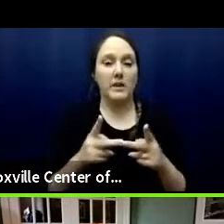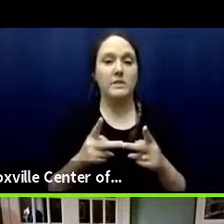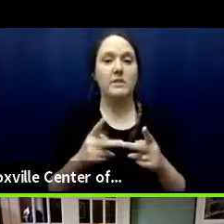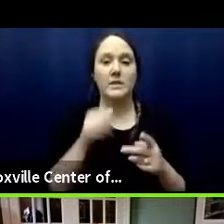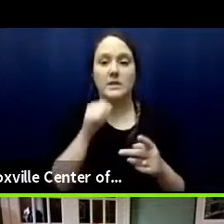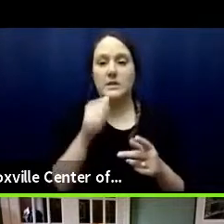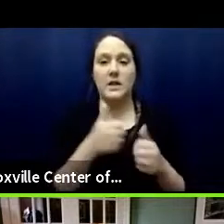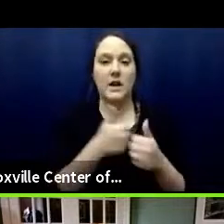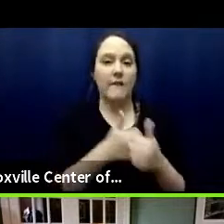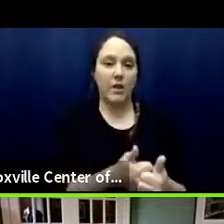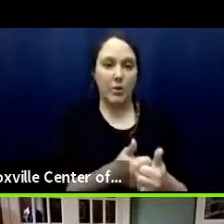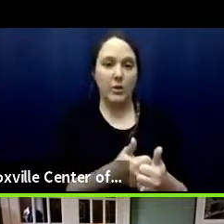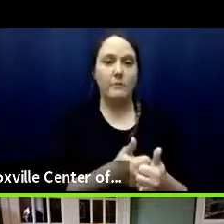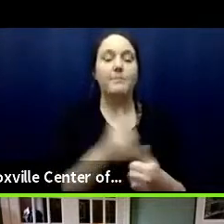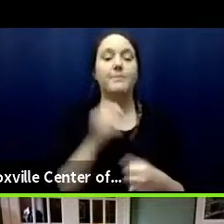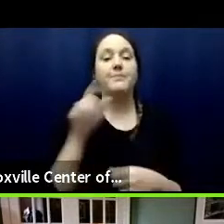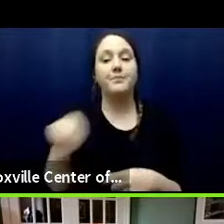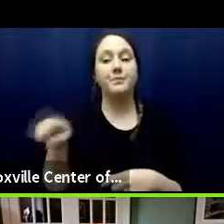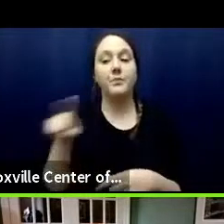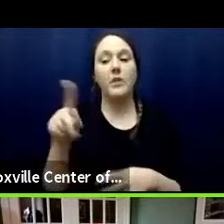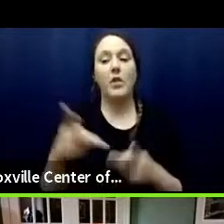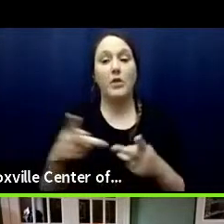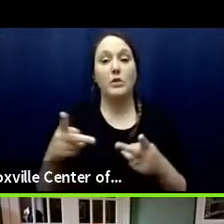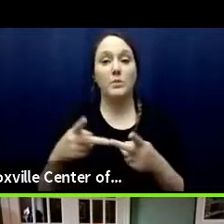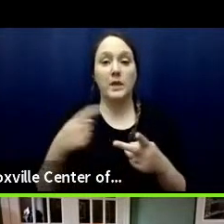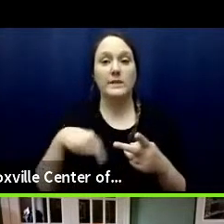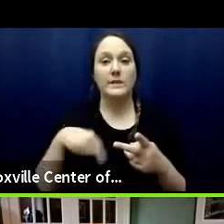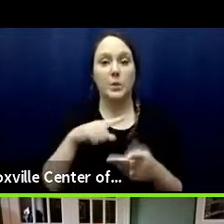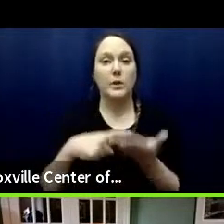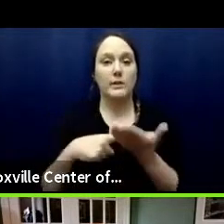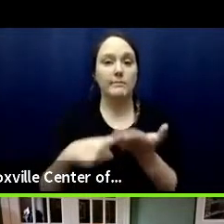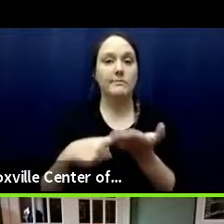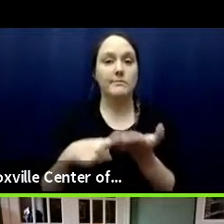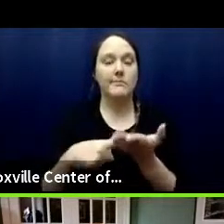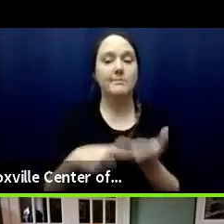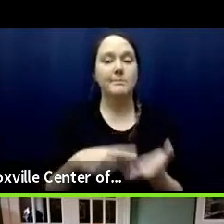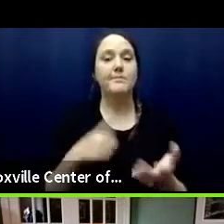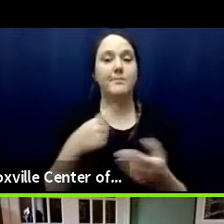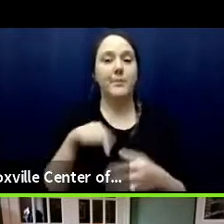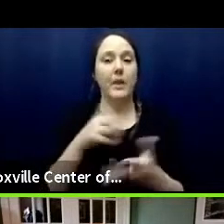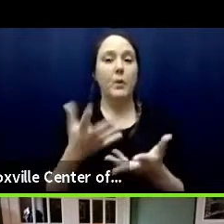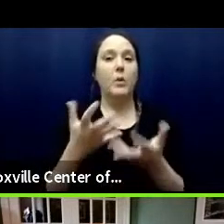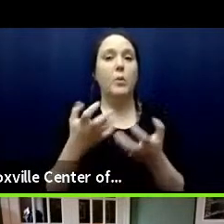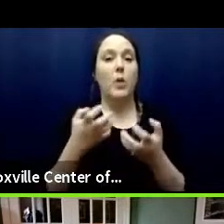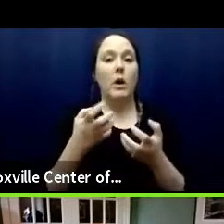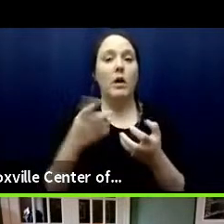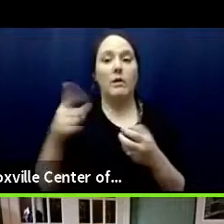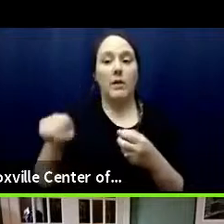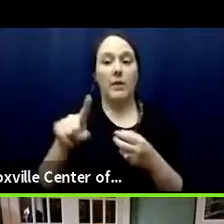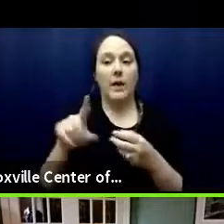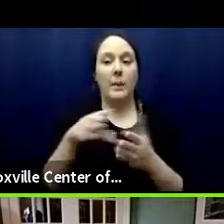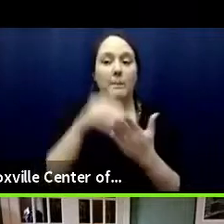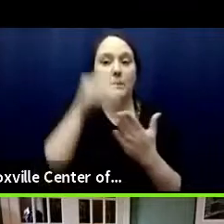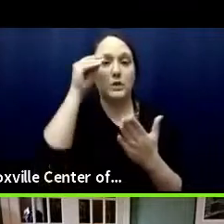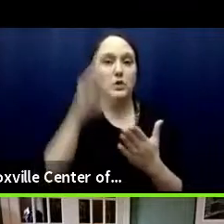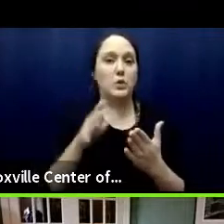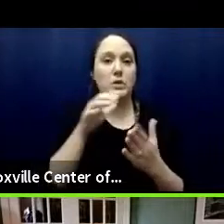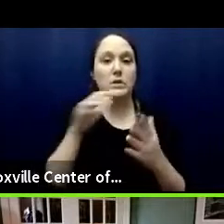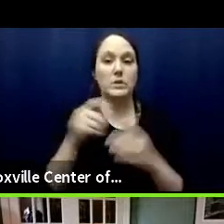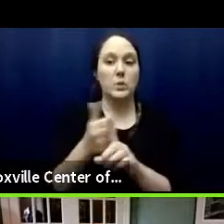not following it. And it's the places that we have been talking about that we want to have students avoid, et